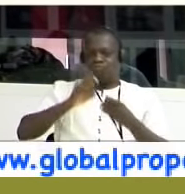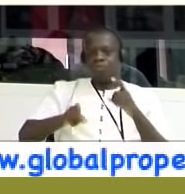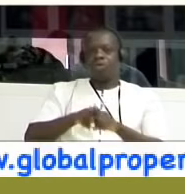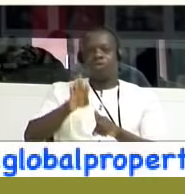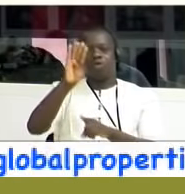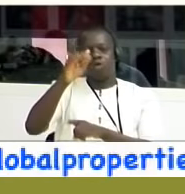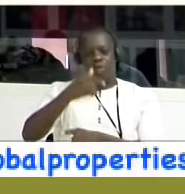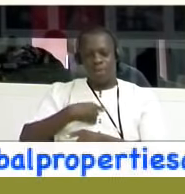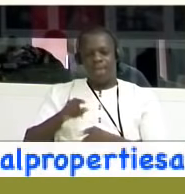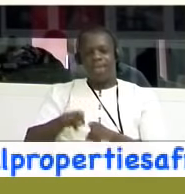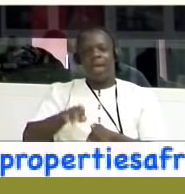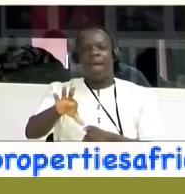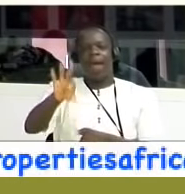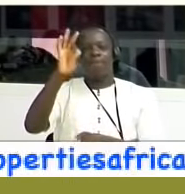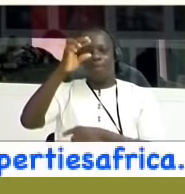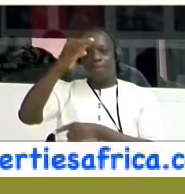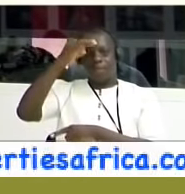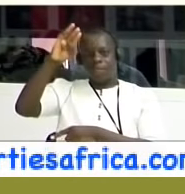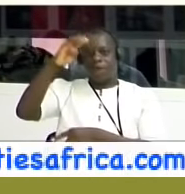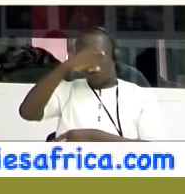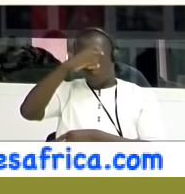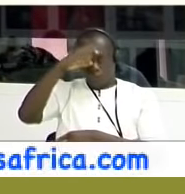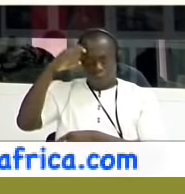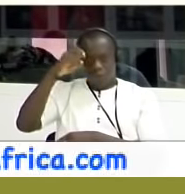and Infrastructure.